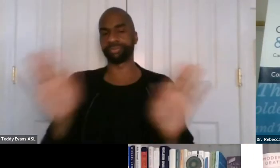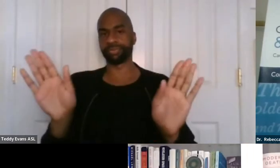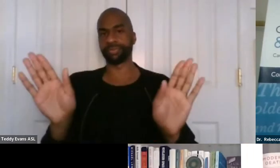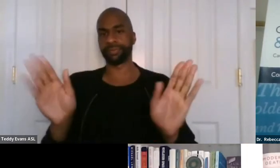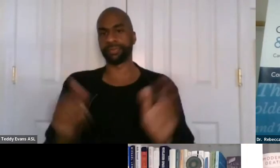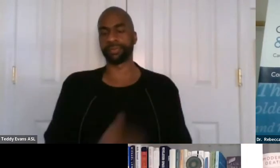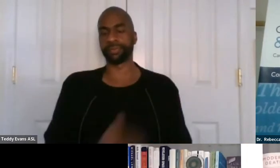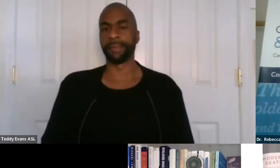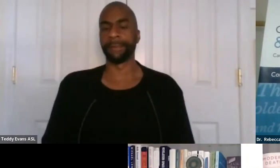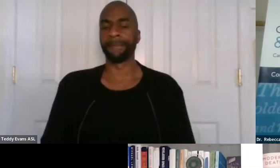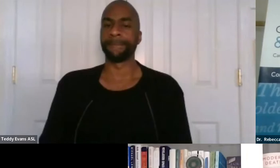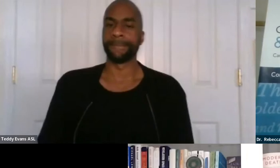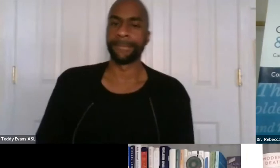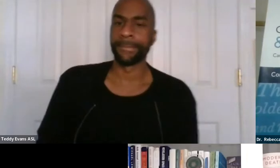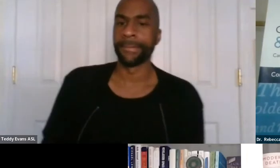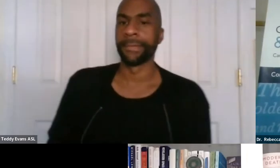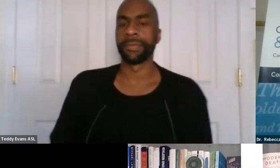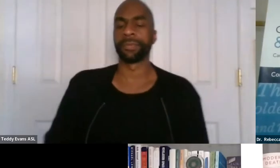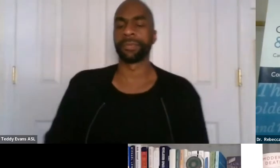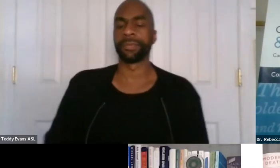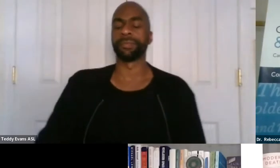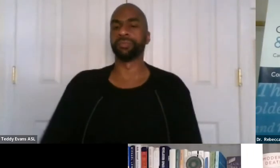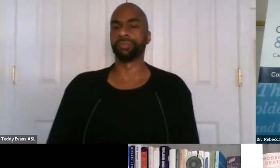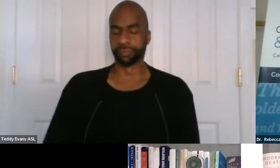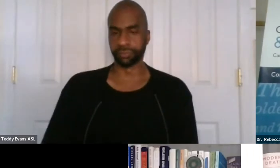space, and I've been trying to stay up to date on all that material coming out.